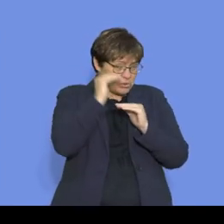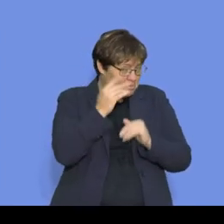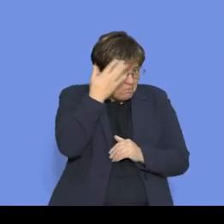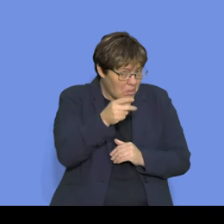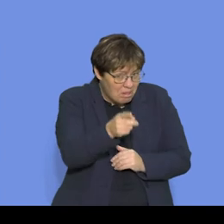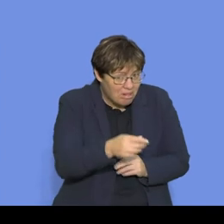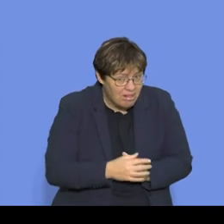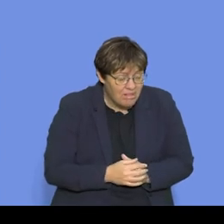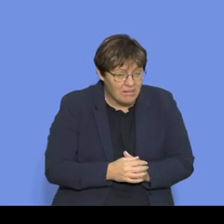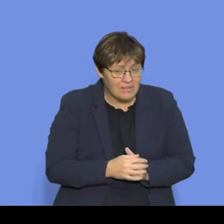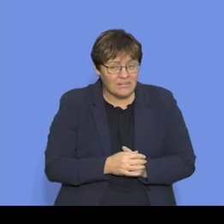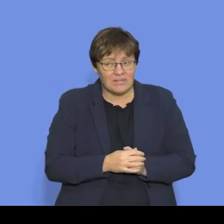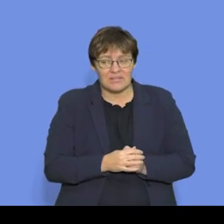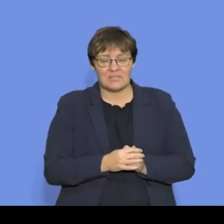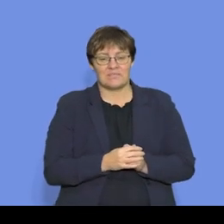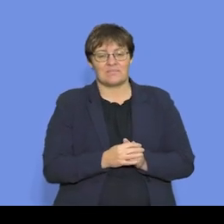giraffes?